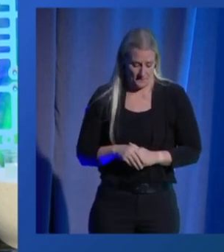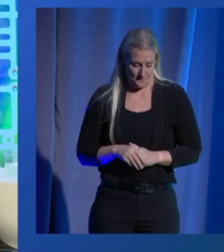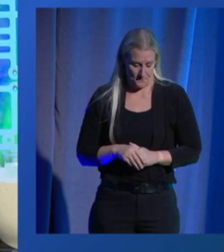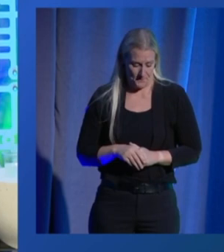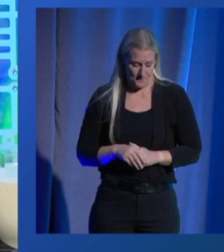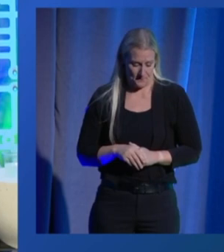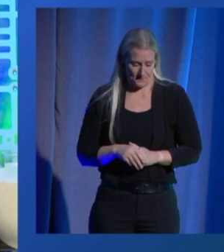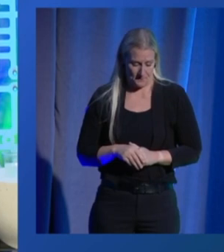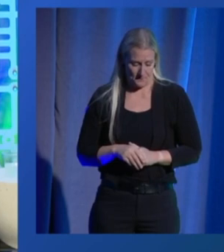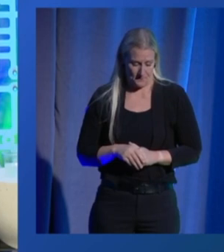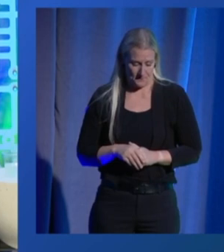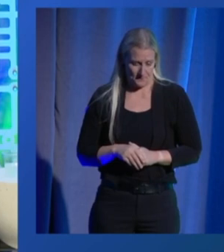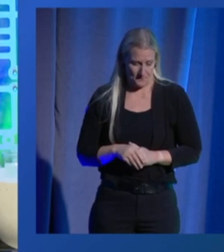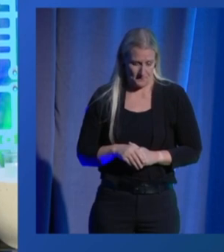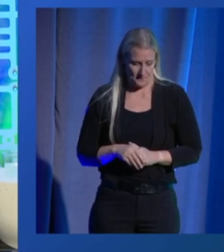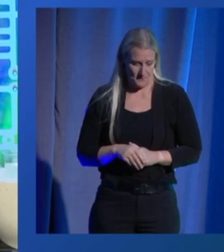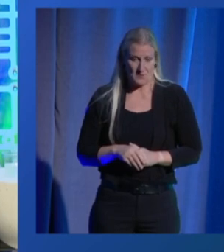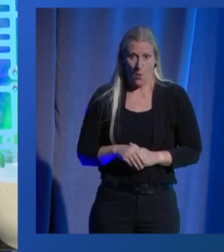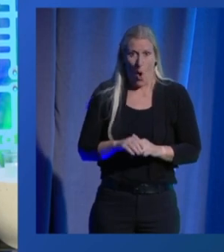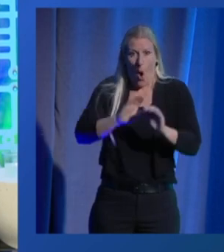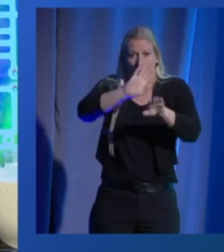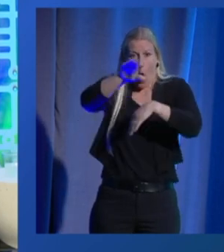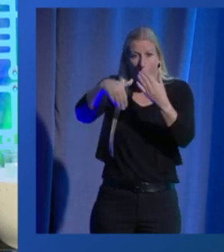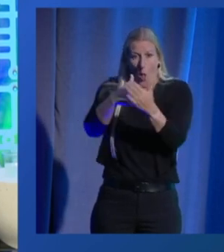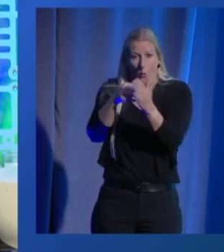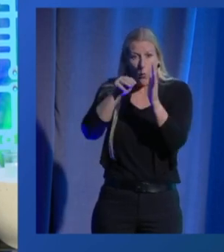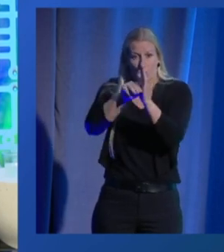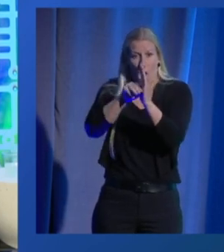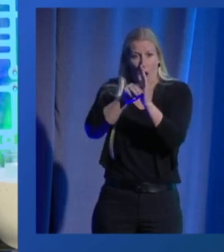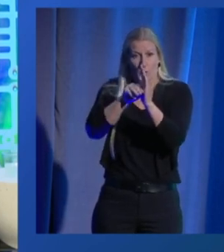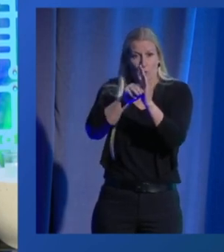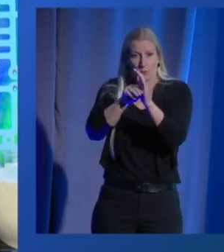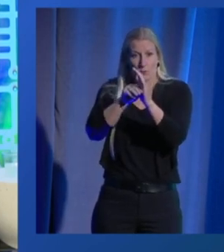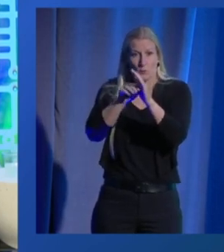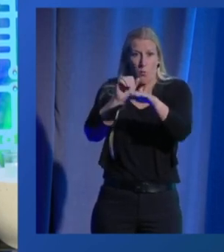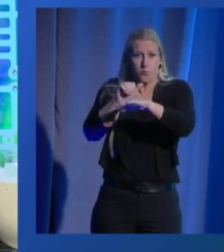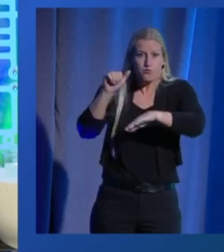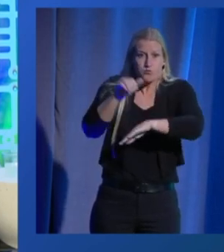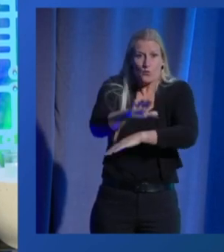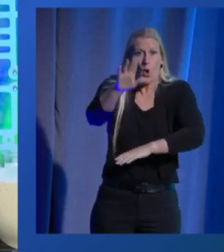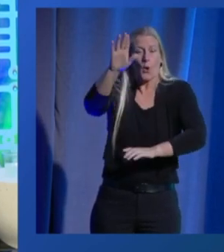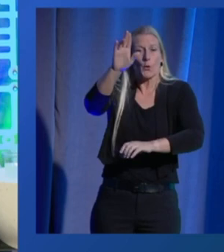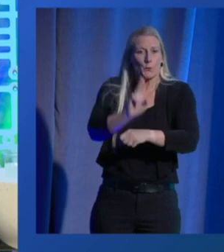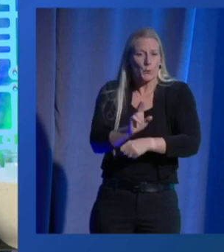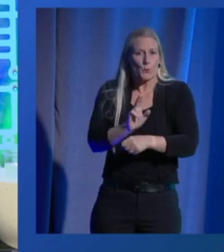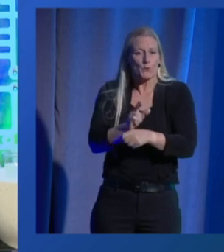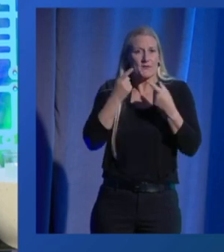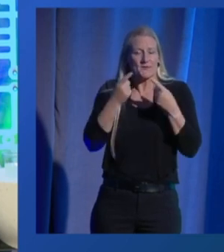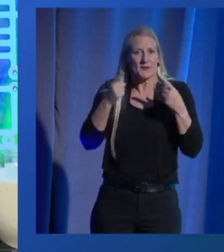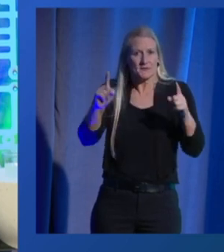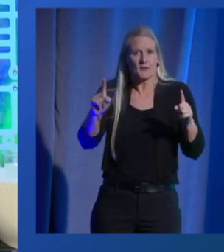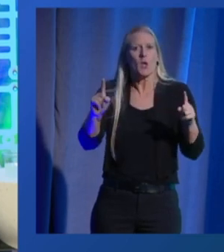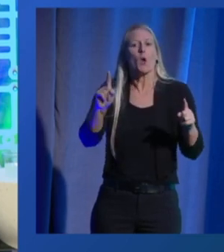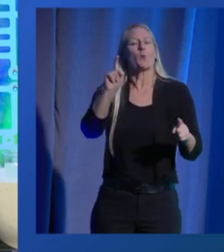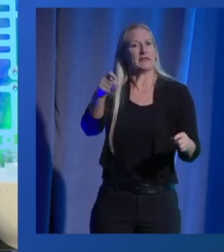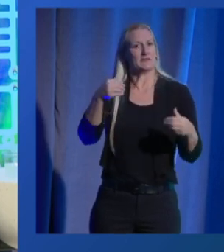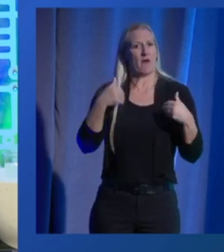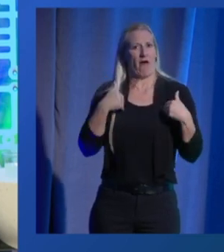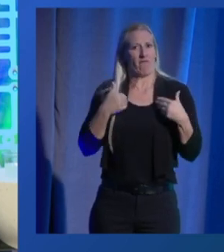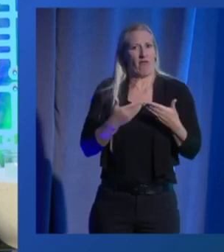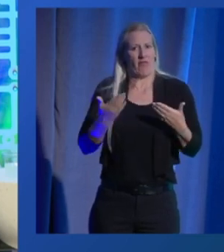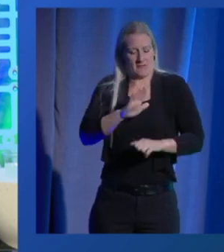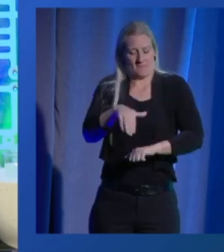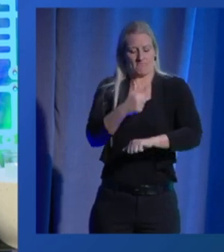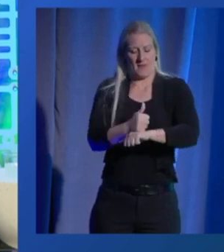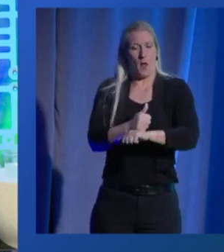and for us to be able to deploy those models effectively like we have to have processes in place where we're ensuring that